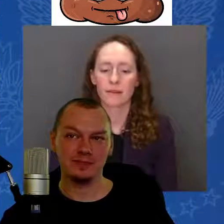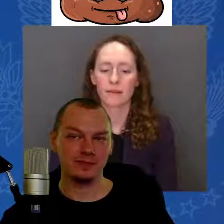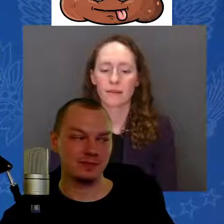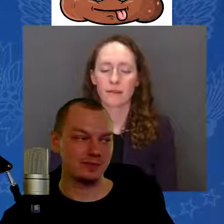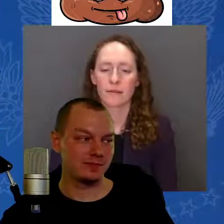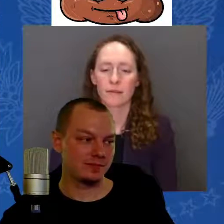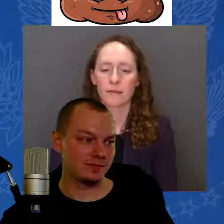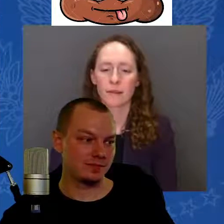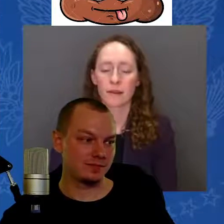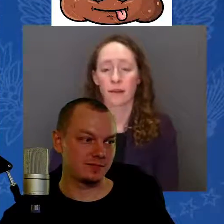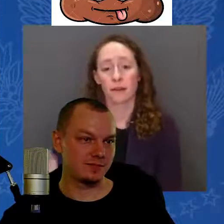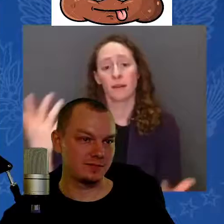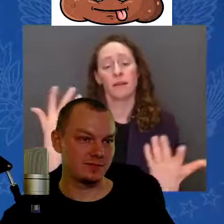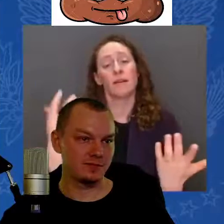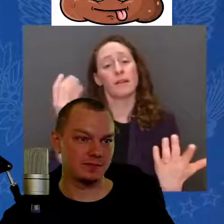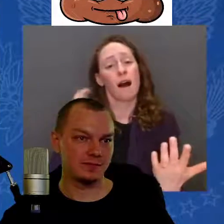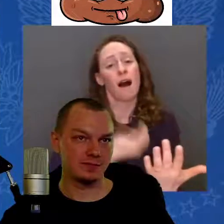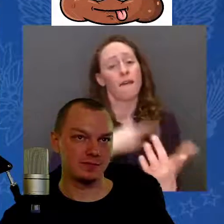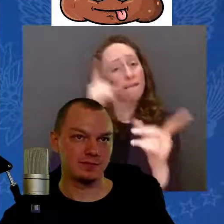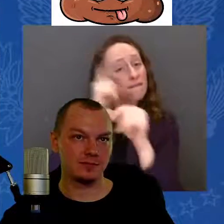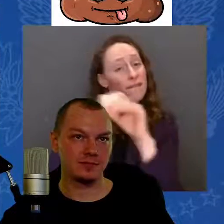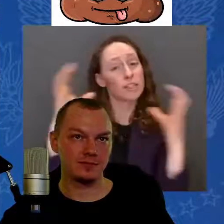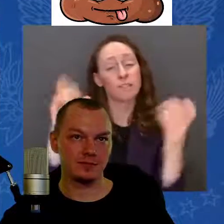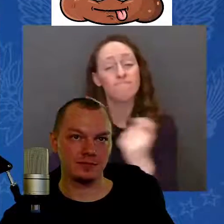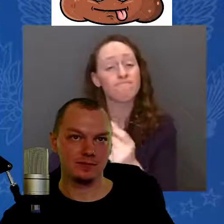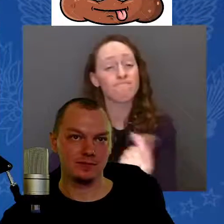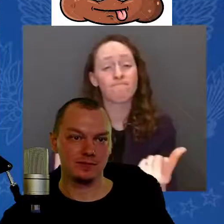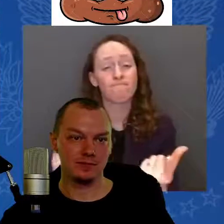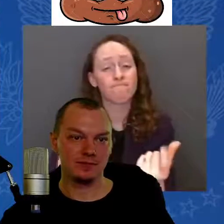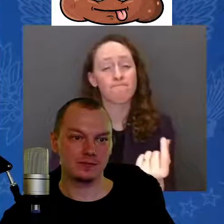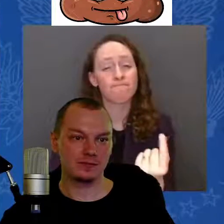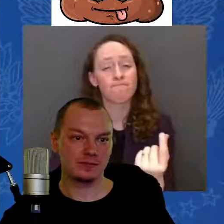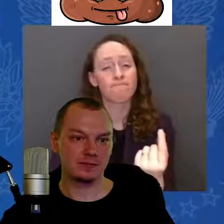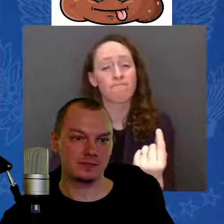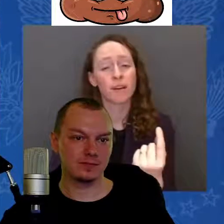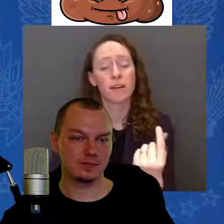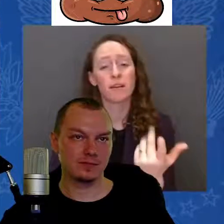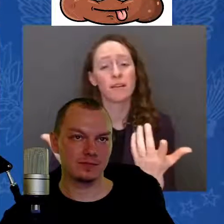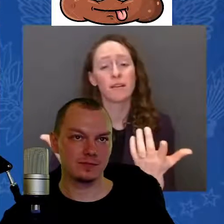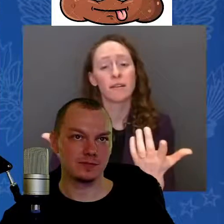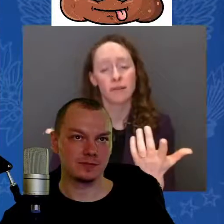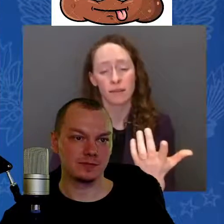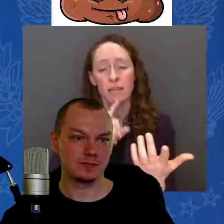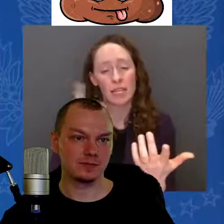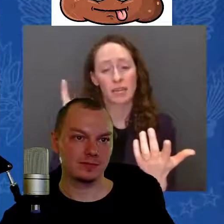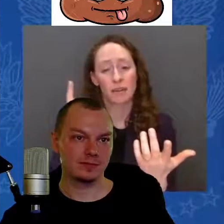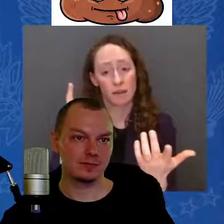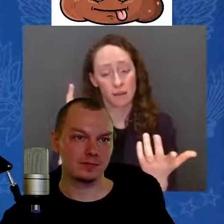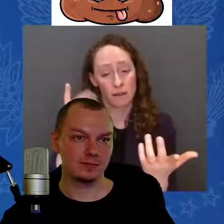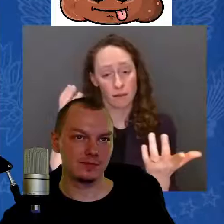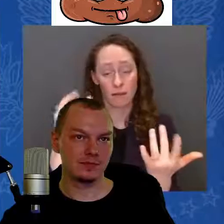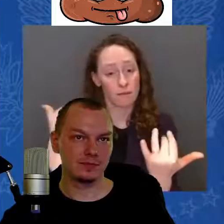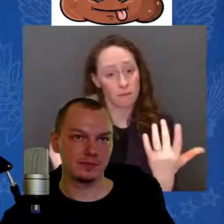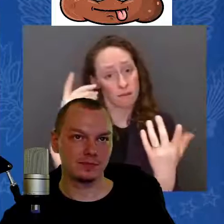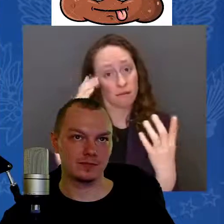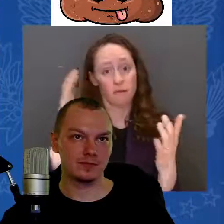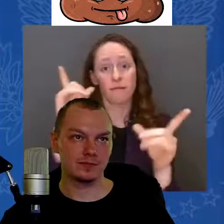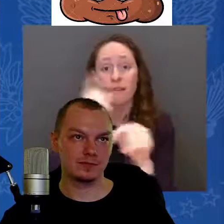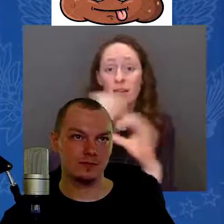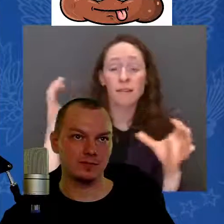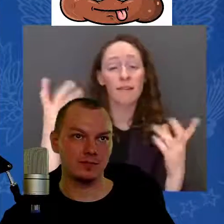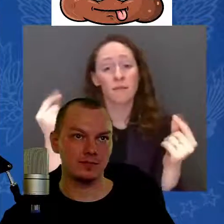back, but you'll come back better. And so that's the commitment that you'll hear from later